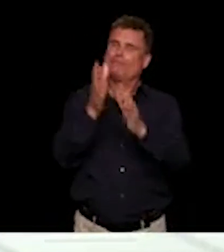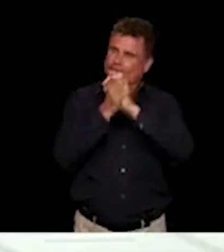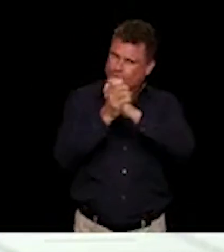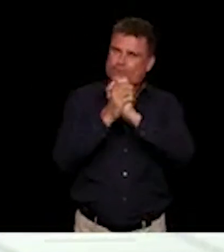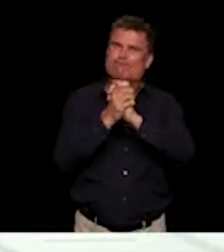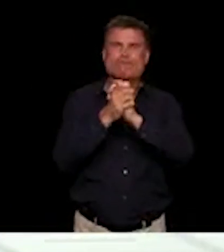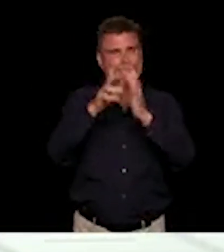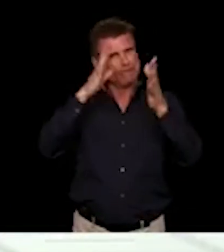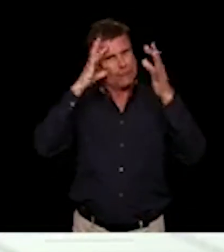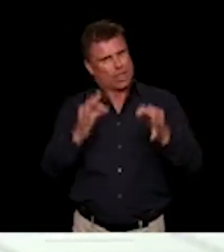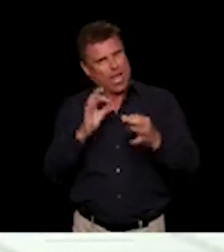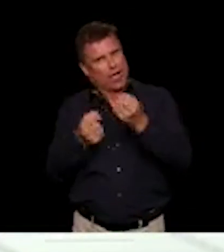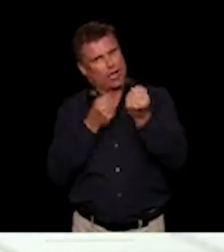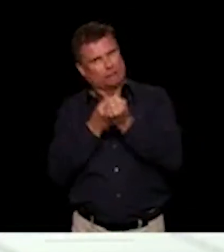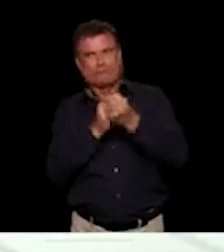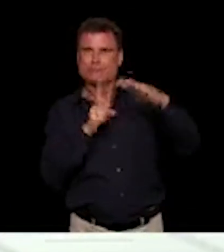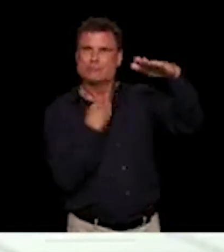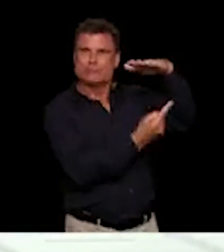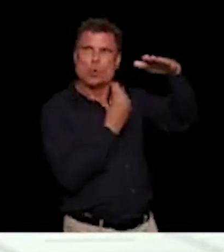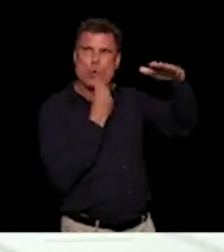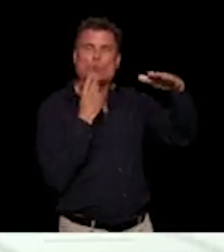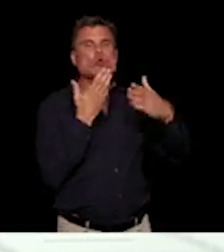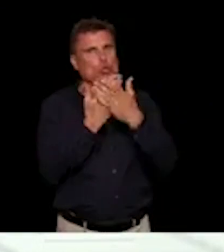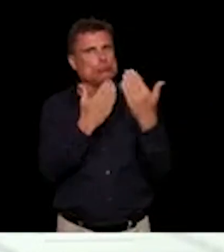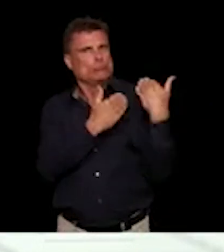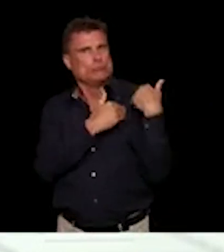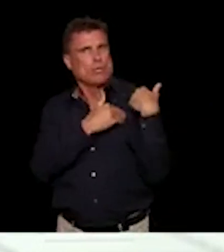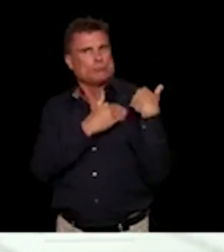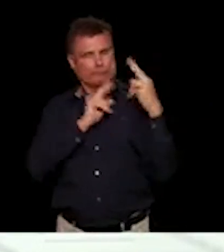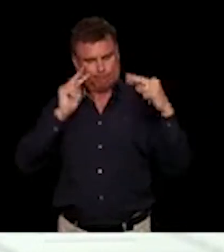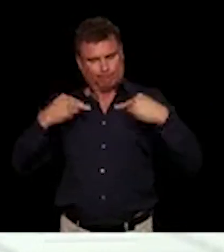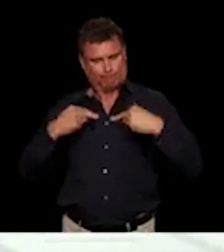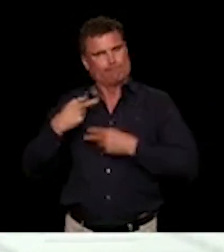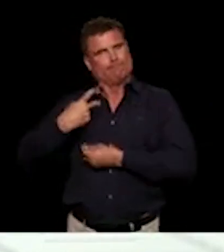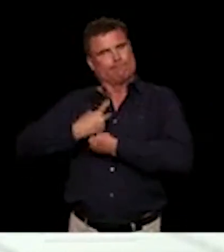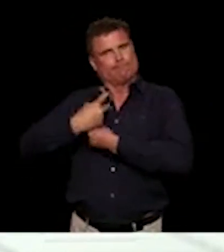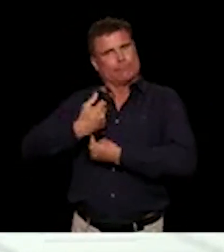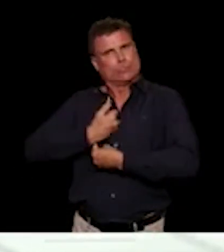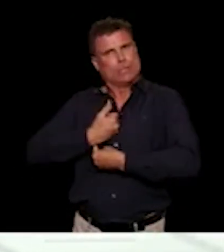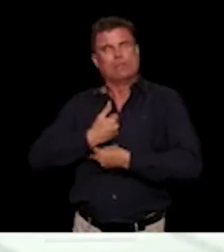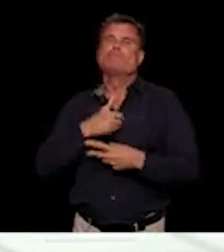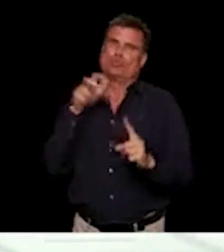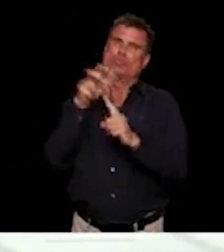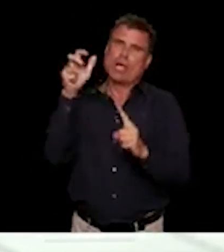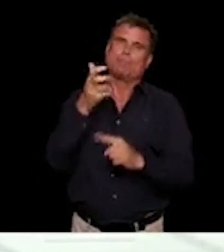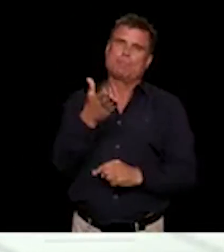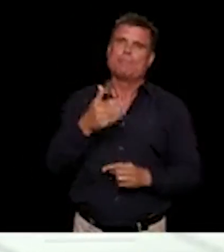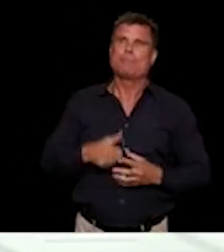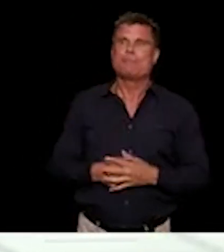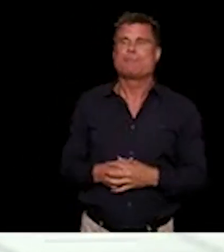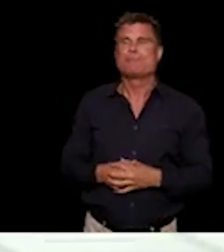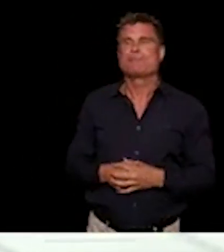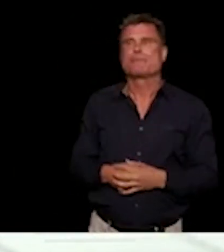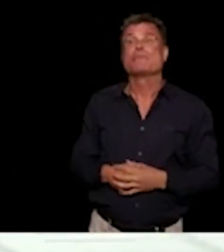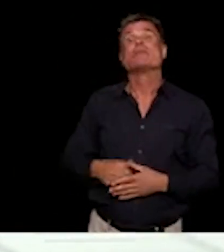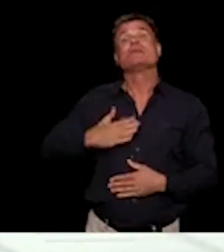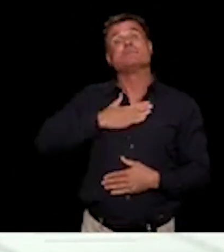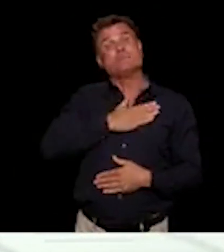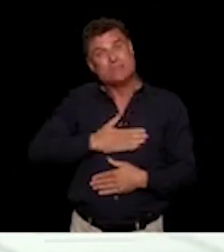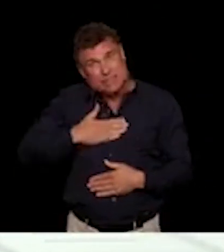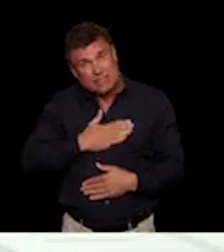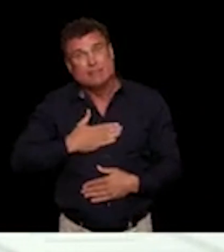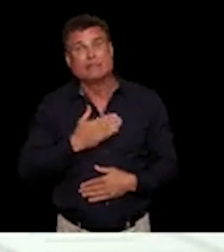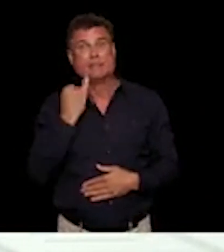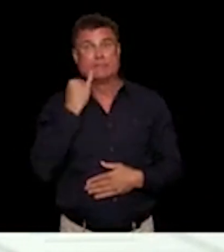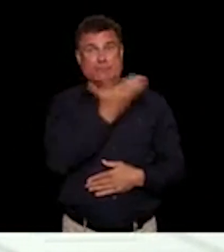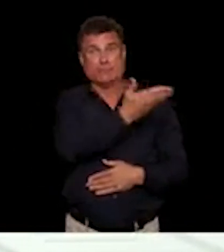because COVID-19 can be spread before you develop symptoms, it is essential that if you have been contacted by public health